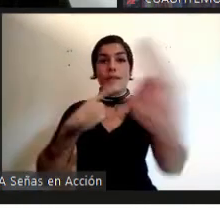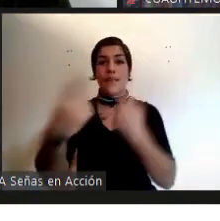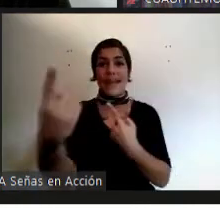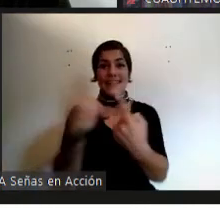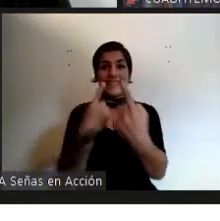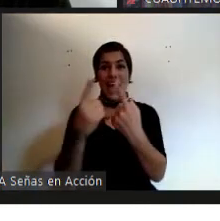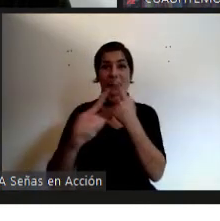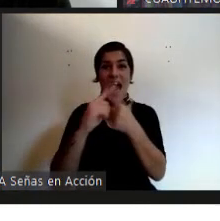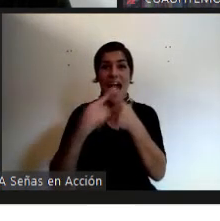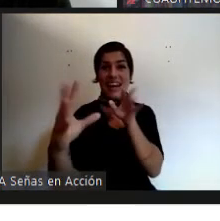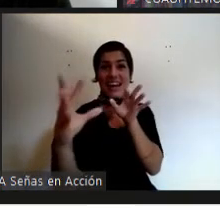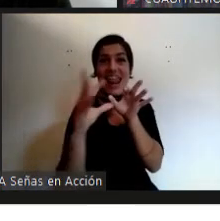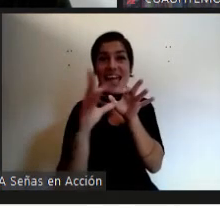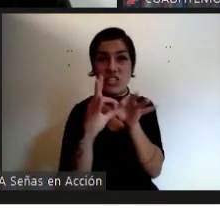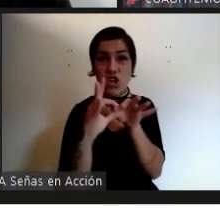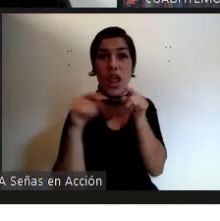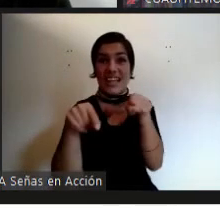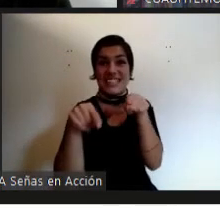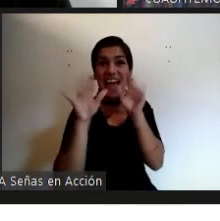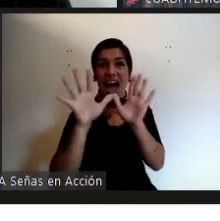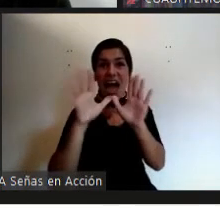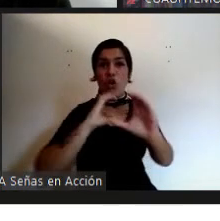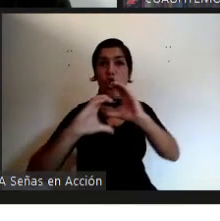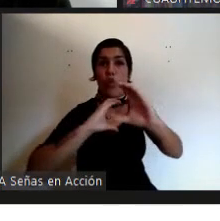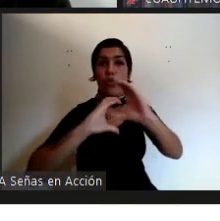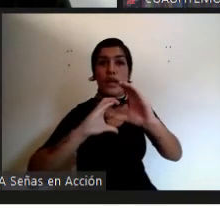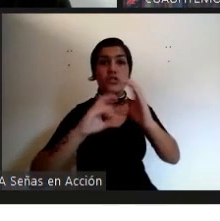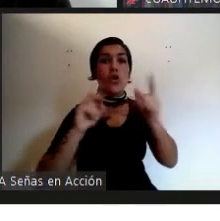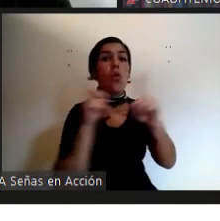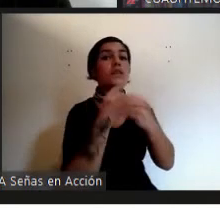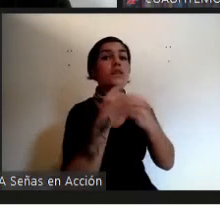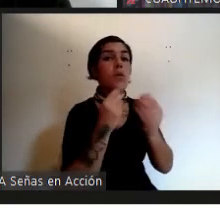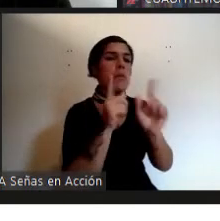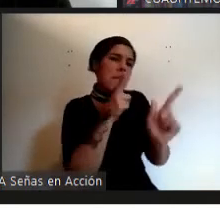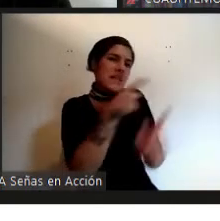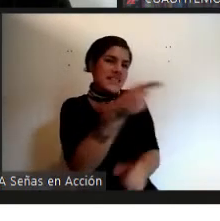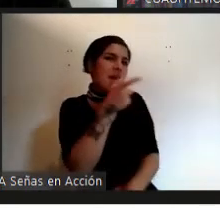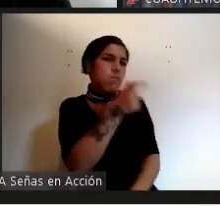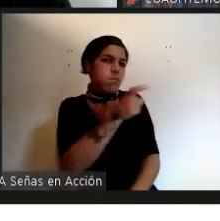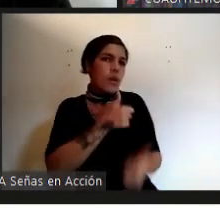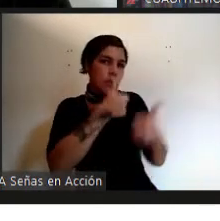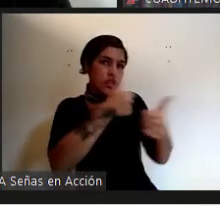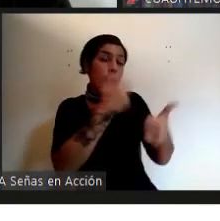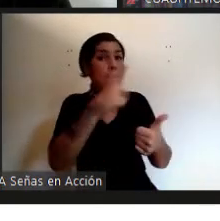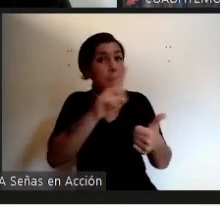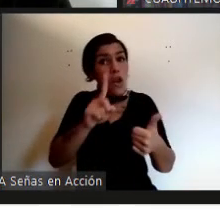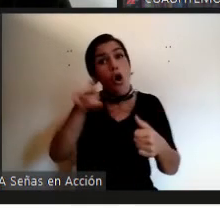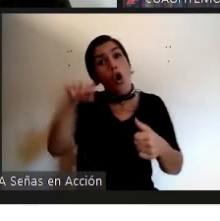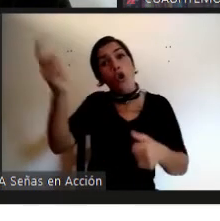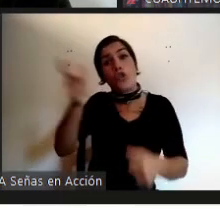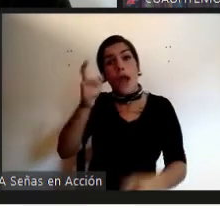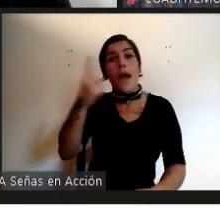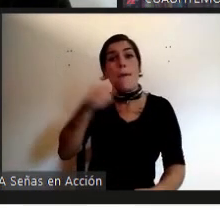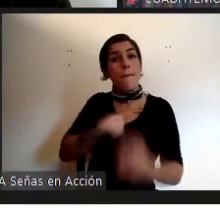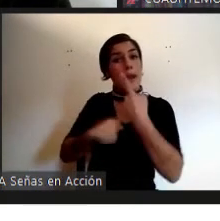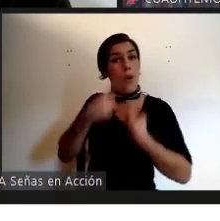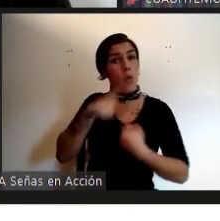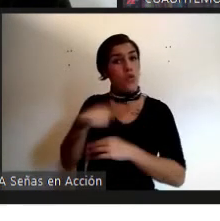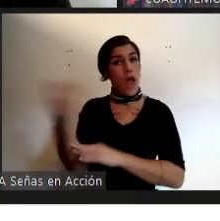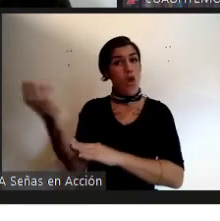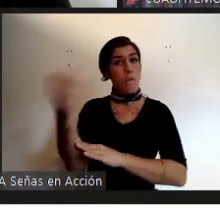I leave it open. And I add another comment along the lines of those. They asked you, I mean, a while